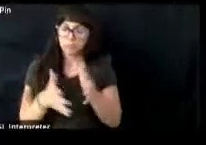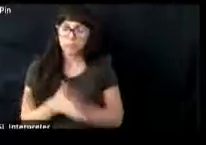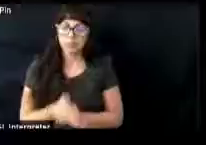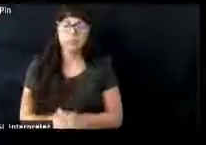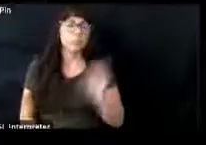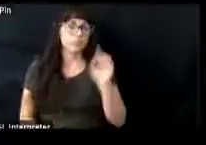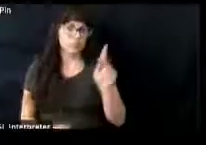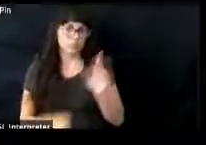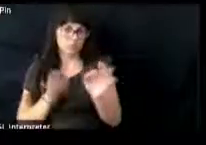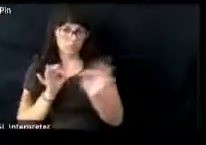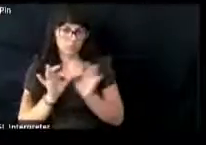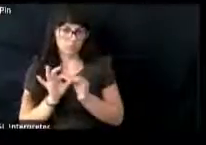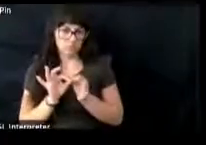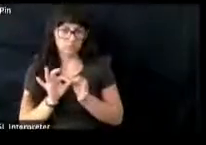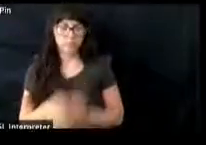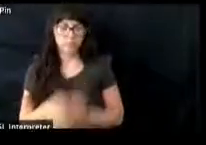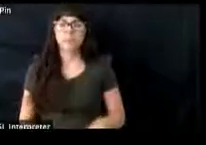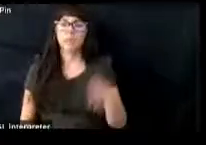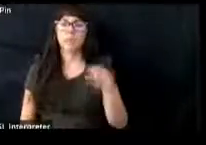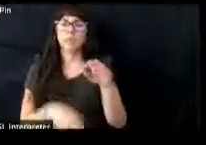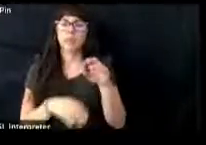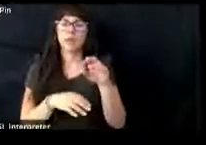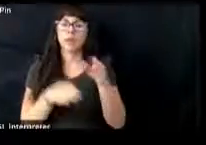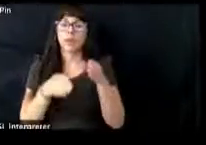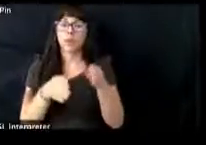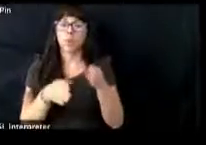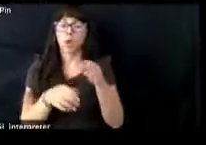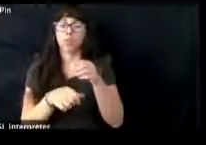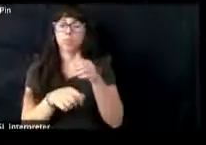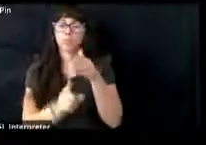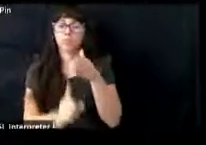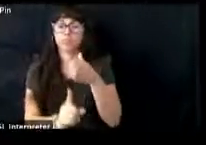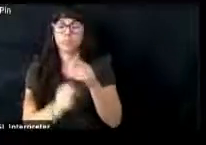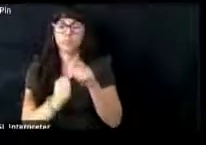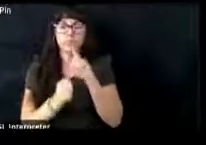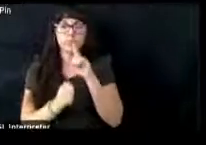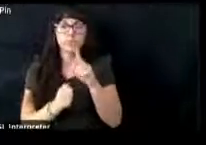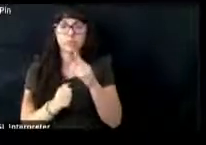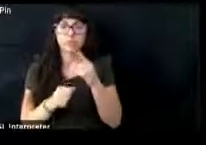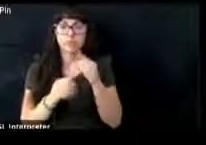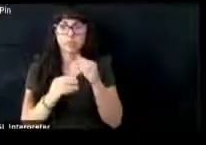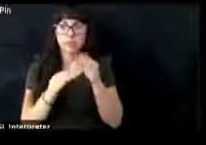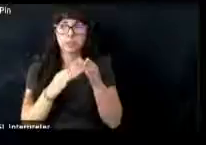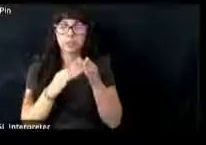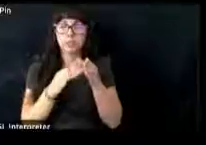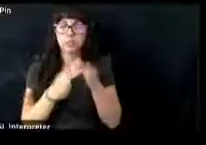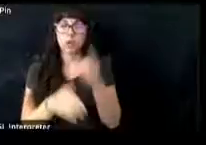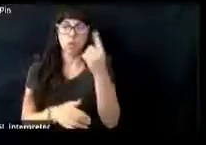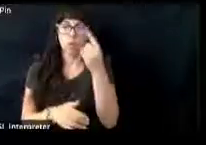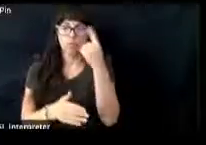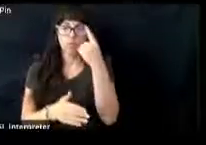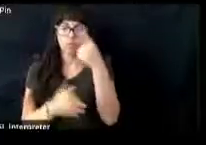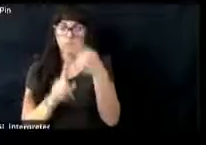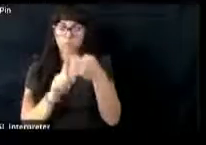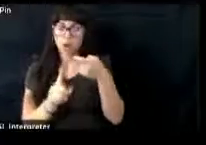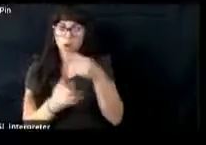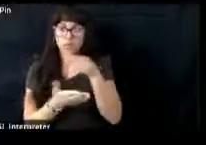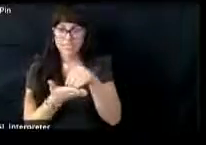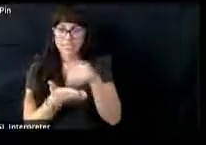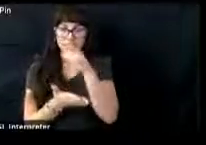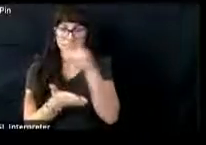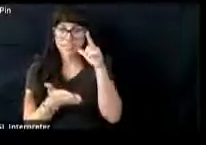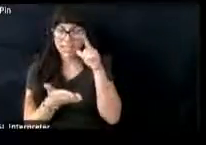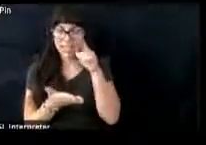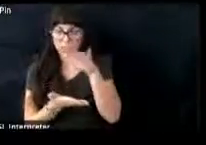route that is mostly used is Route 1, which is from the center of Lancaster to go to